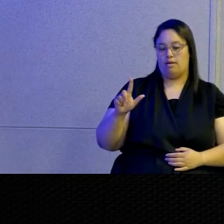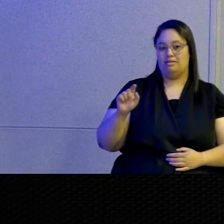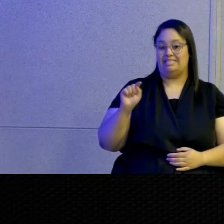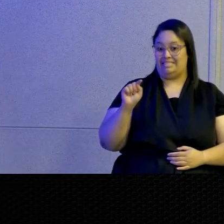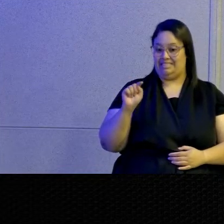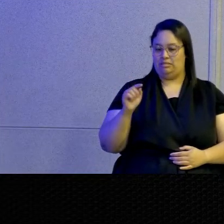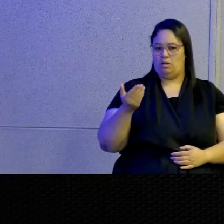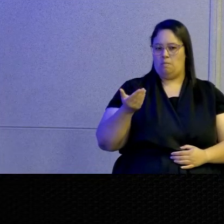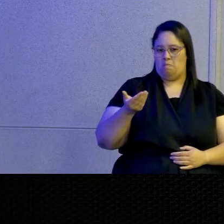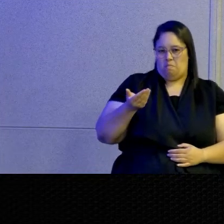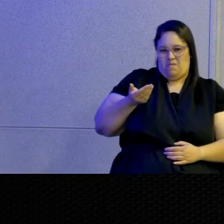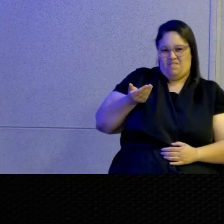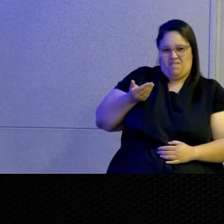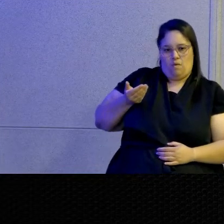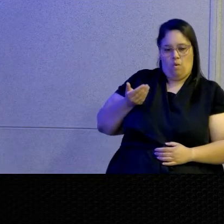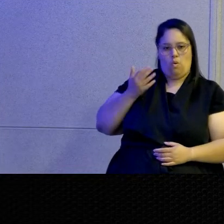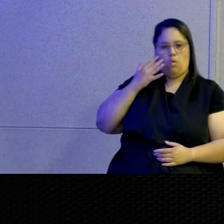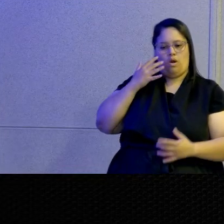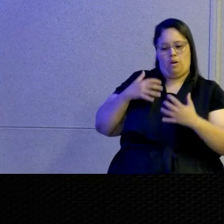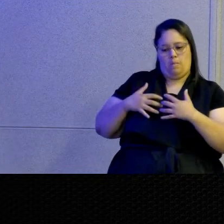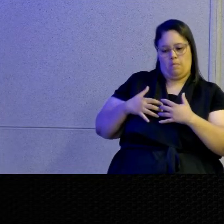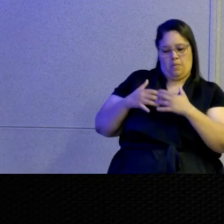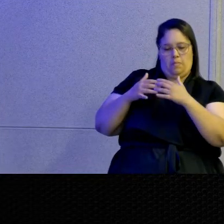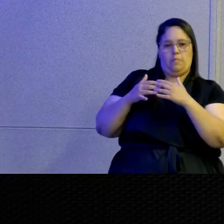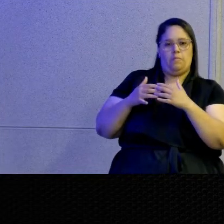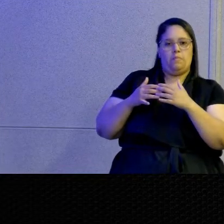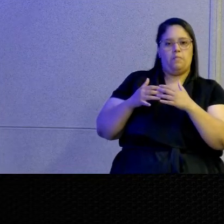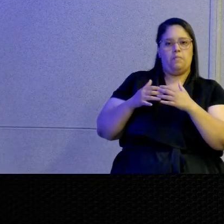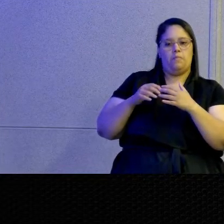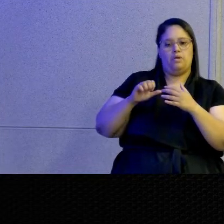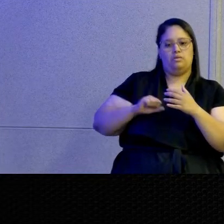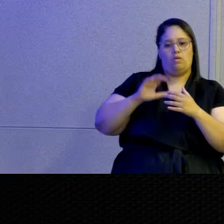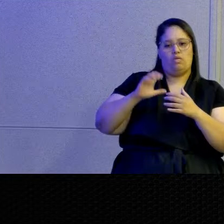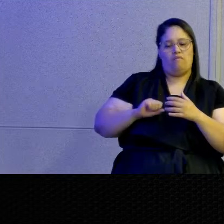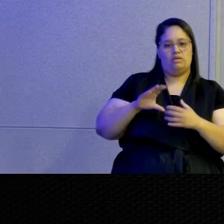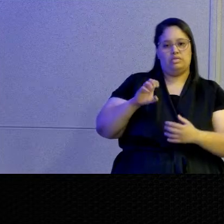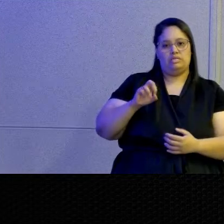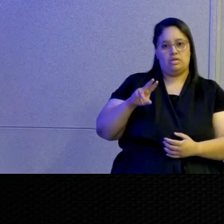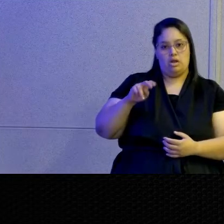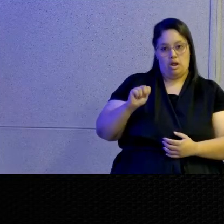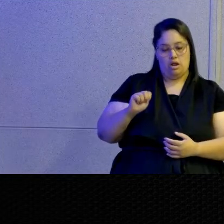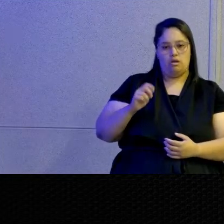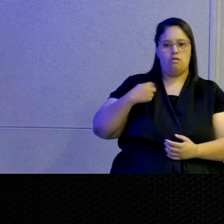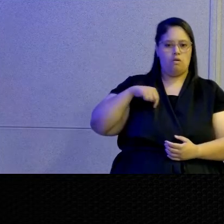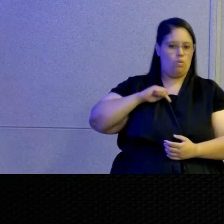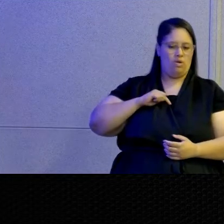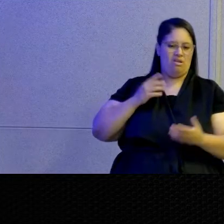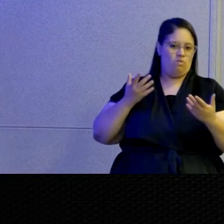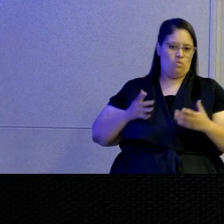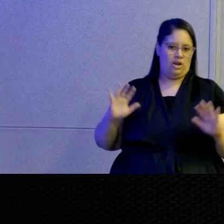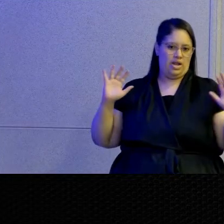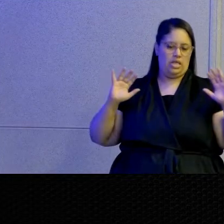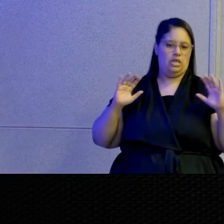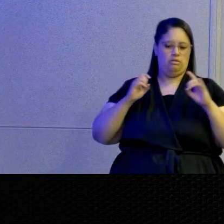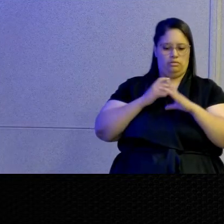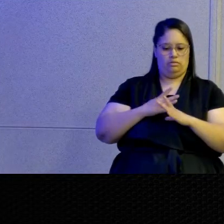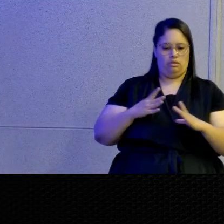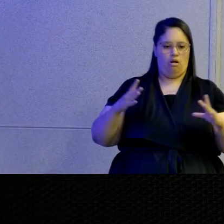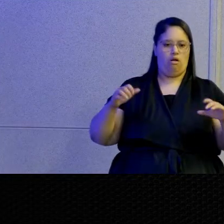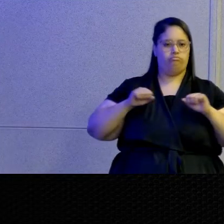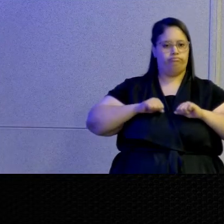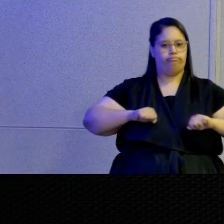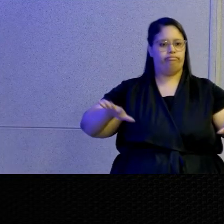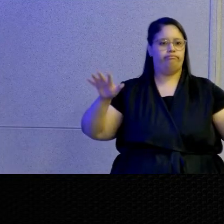that was before the formation of SA CERN, we were already embarking on